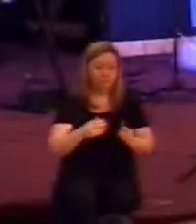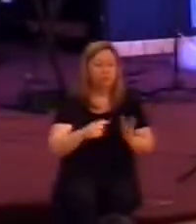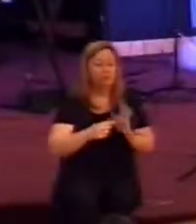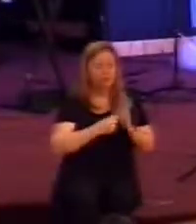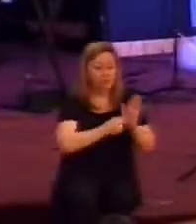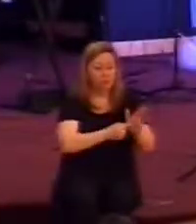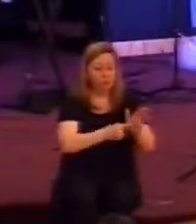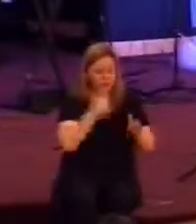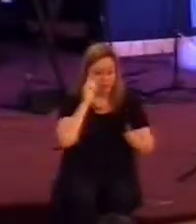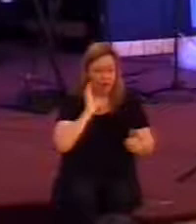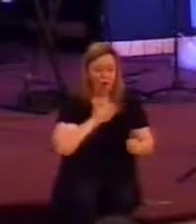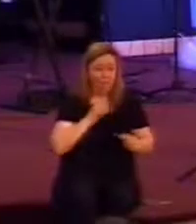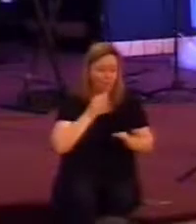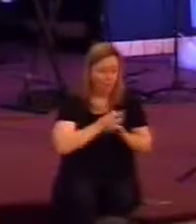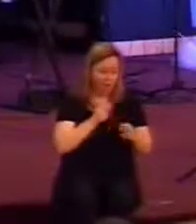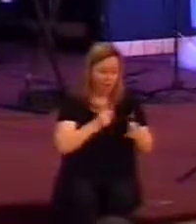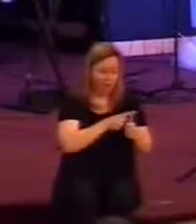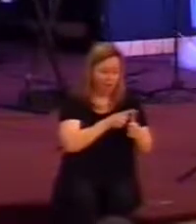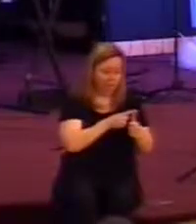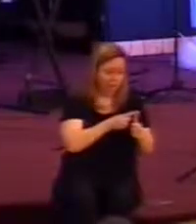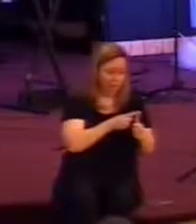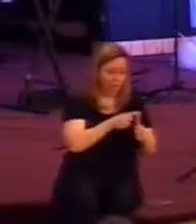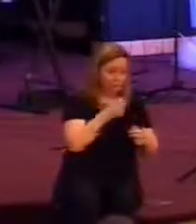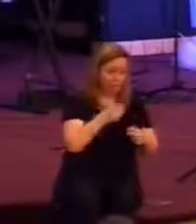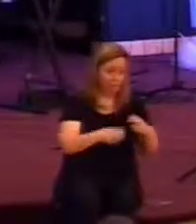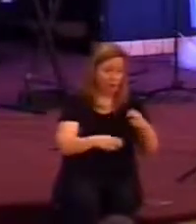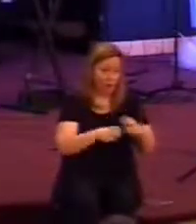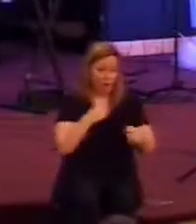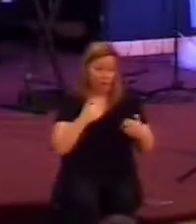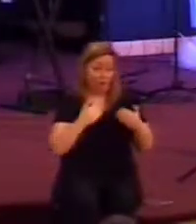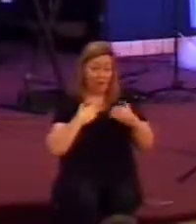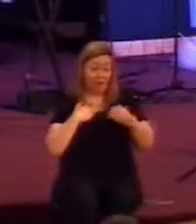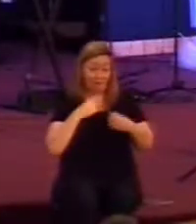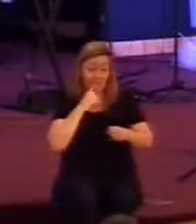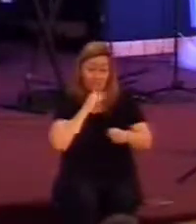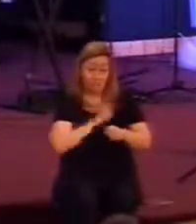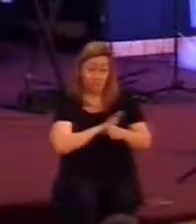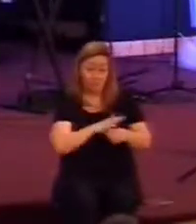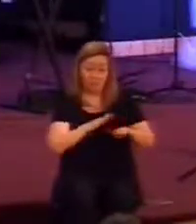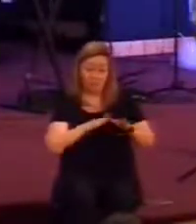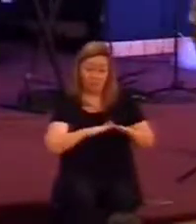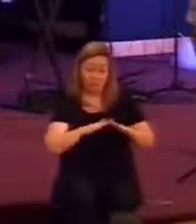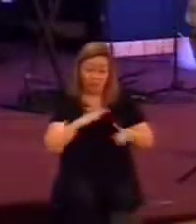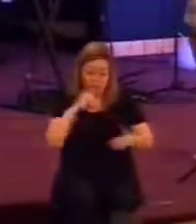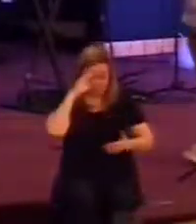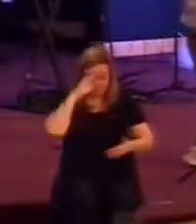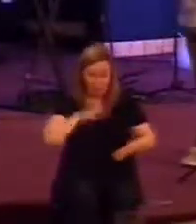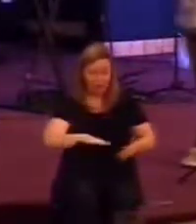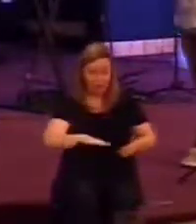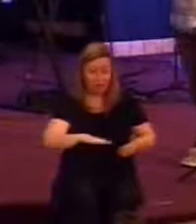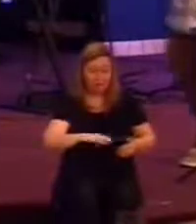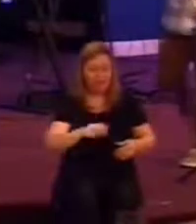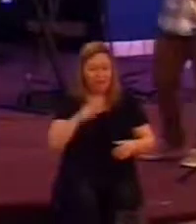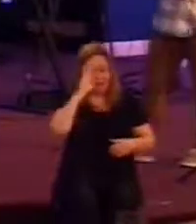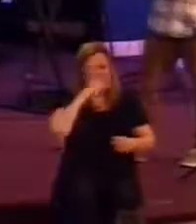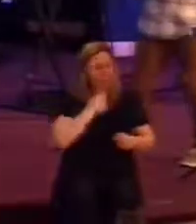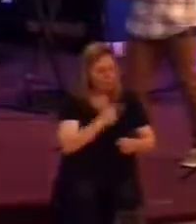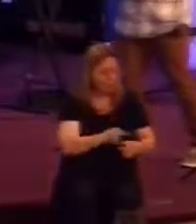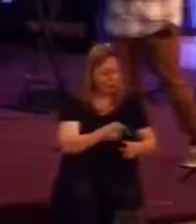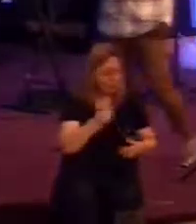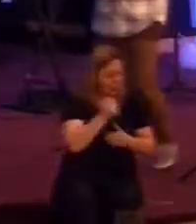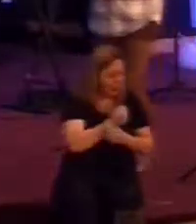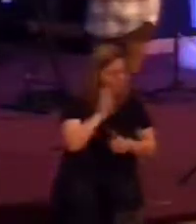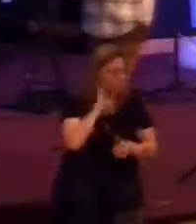model for our faith. Here's the first one, was the problem of producing a promised child. God told Abraham, Abraham, you're going to be the father of